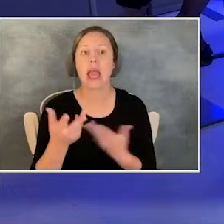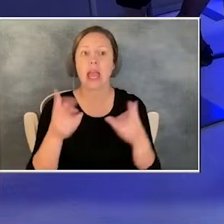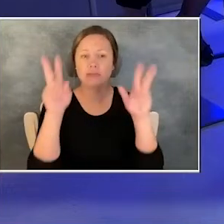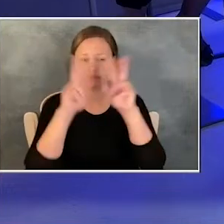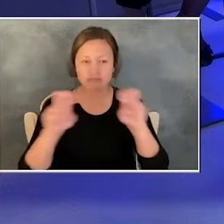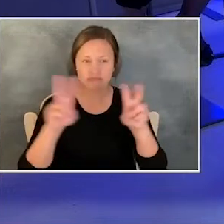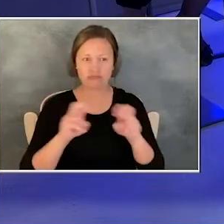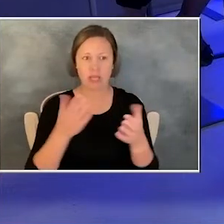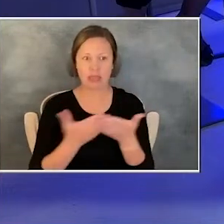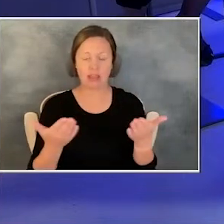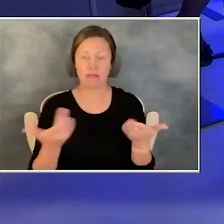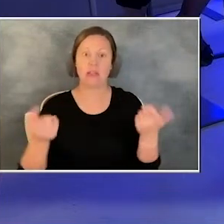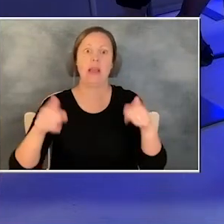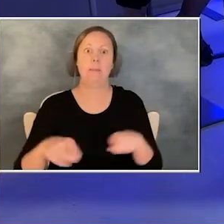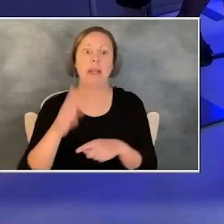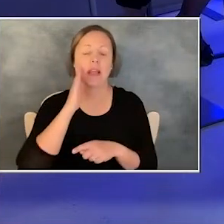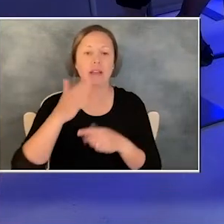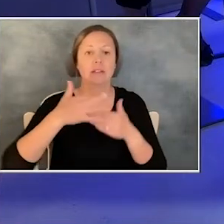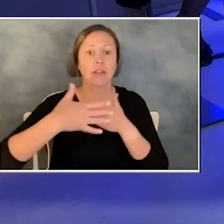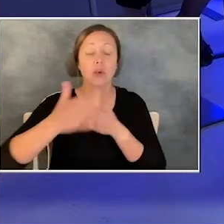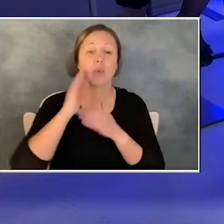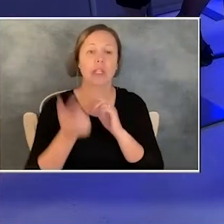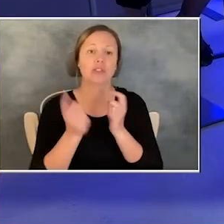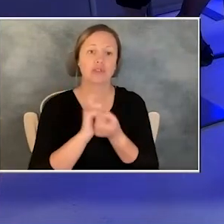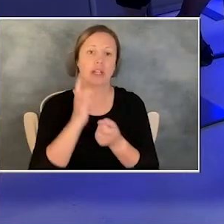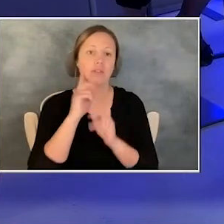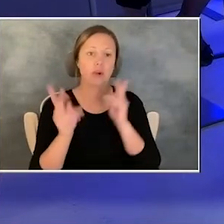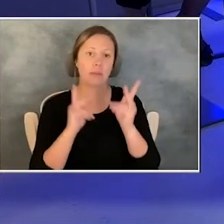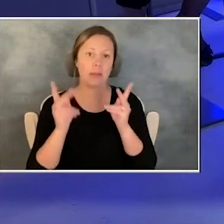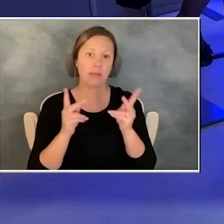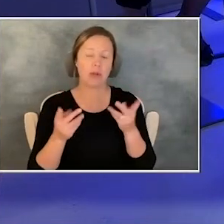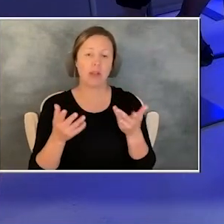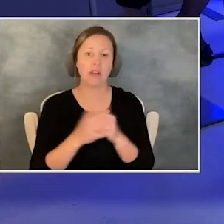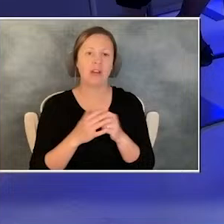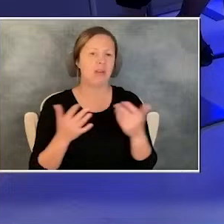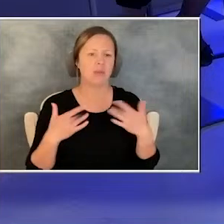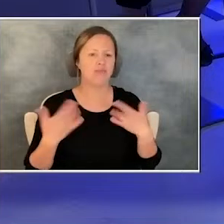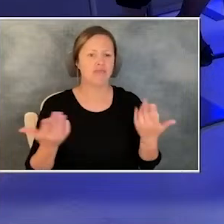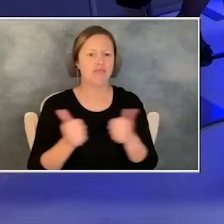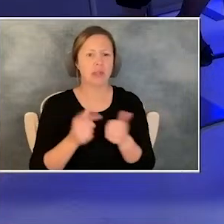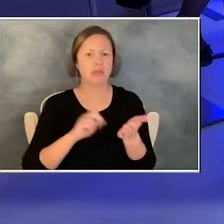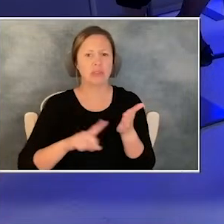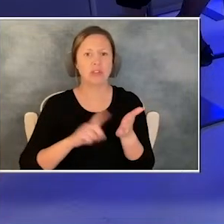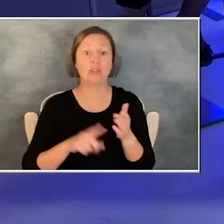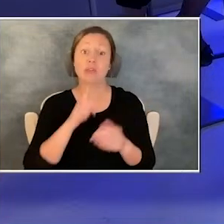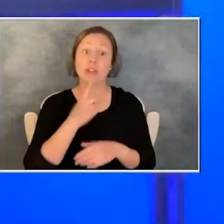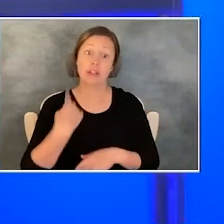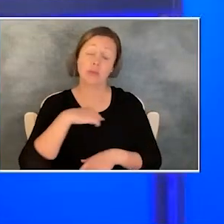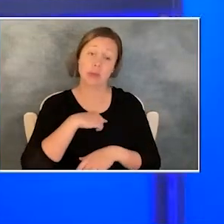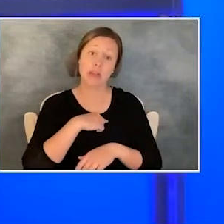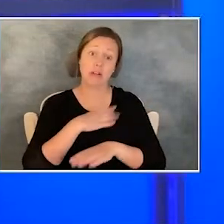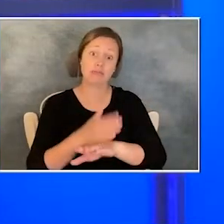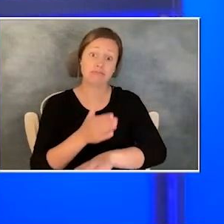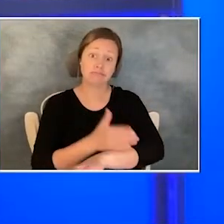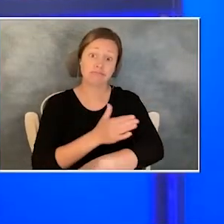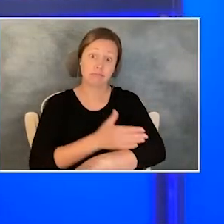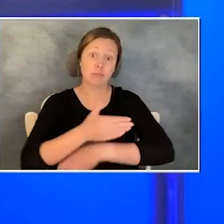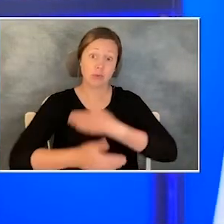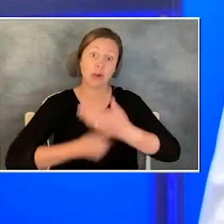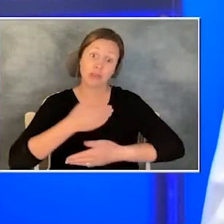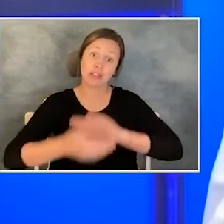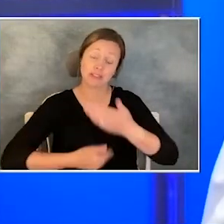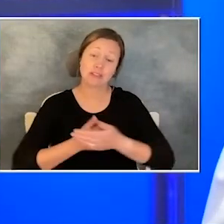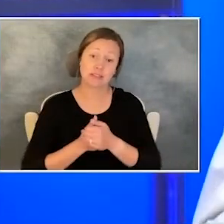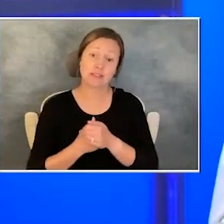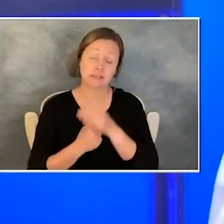looking at things on the horizon that are going to change things for people down the road. Where are we with research? We're making progress. We're making a lot of progress. It's been